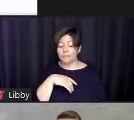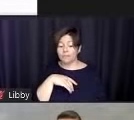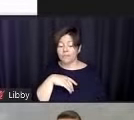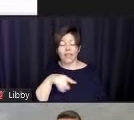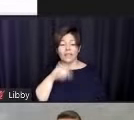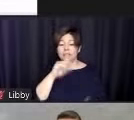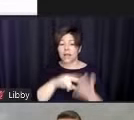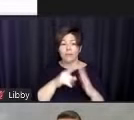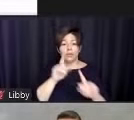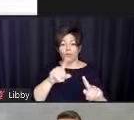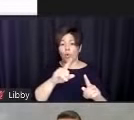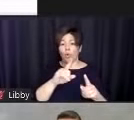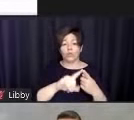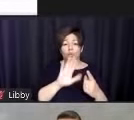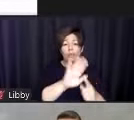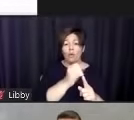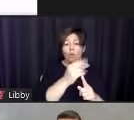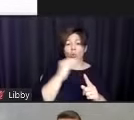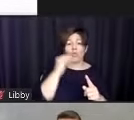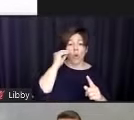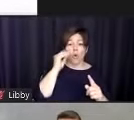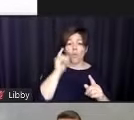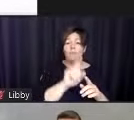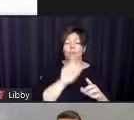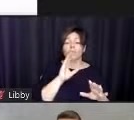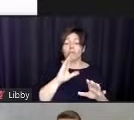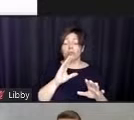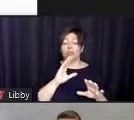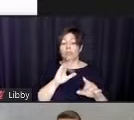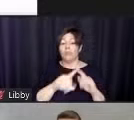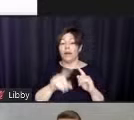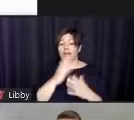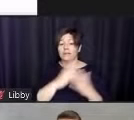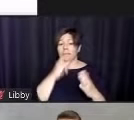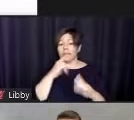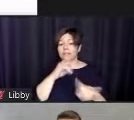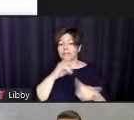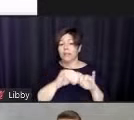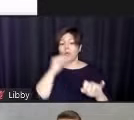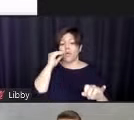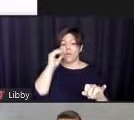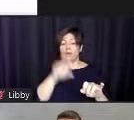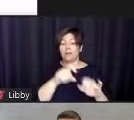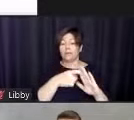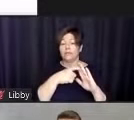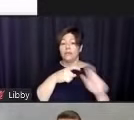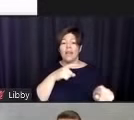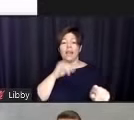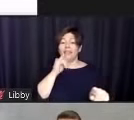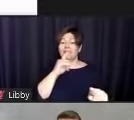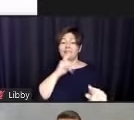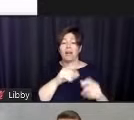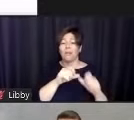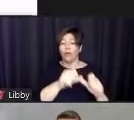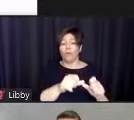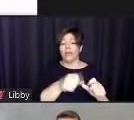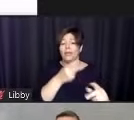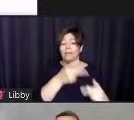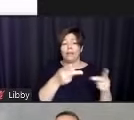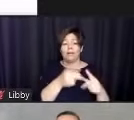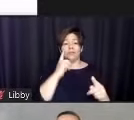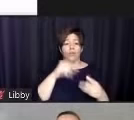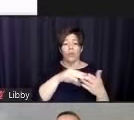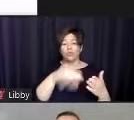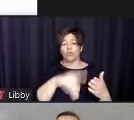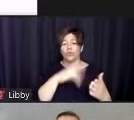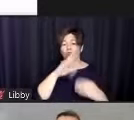as many of you have done homebound previously, but you have kids who are homebound. And that homebound should not be viewed as a permanent placement for these kids. We'll talk about